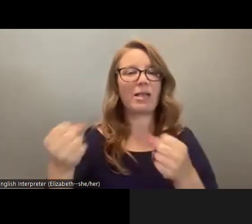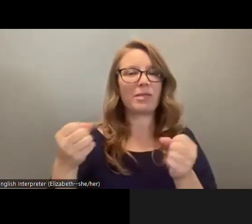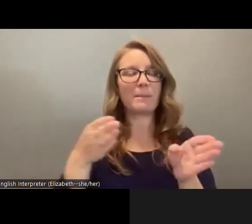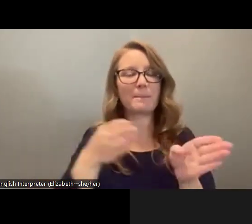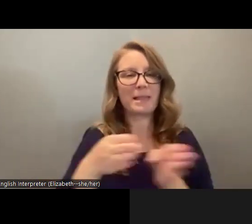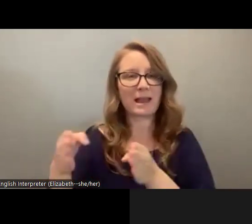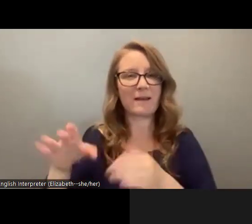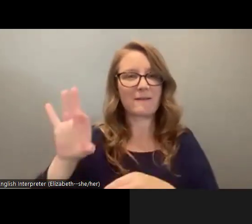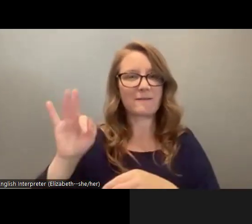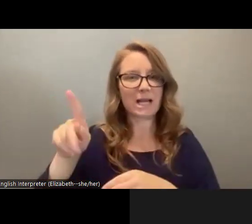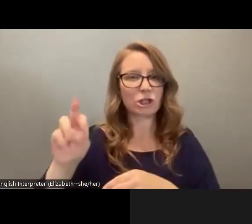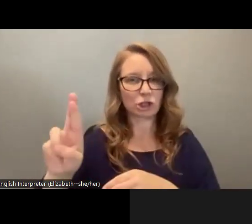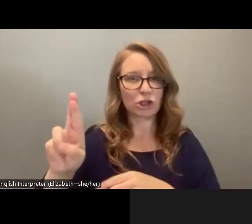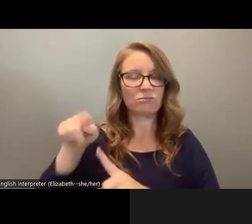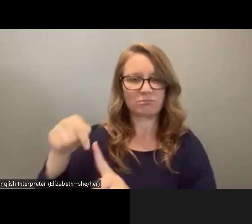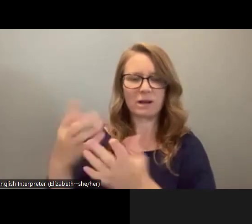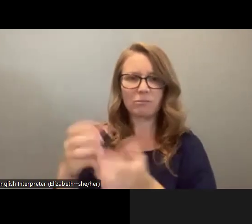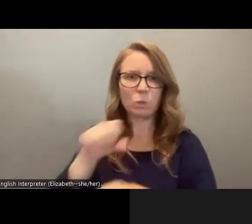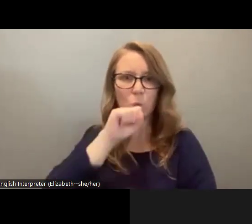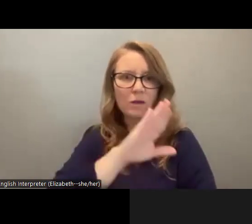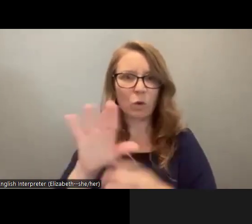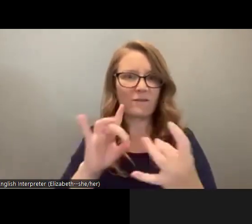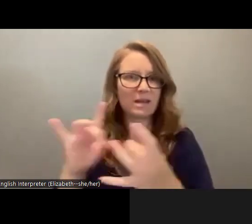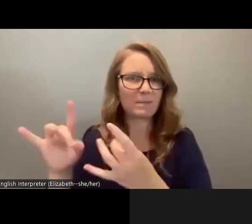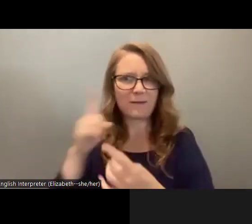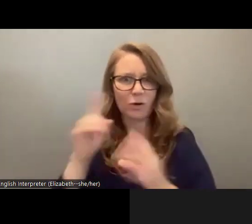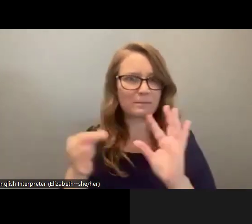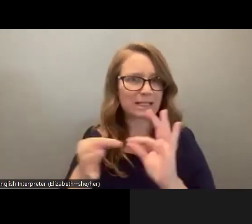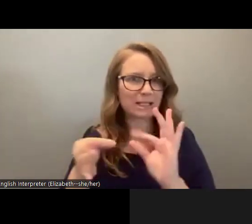love feedback on messaging around that.